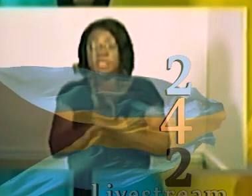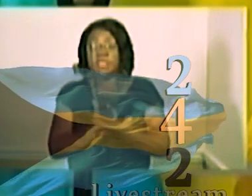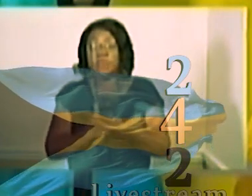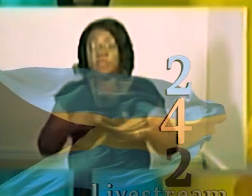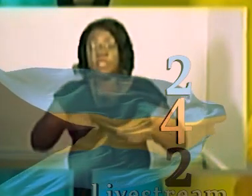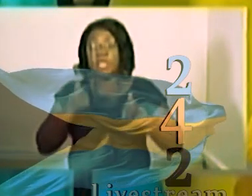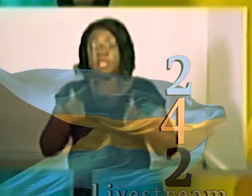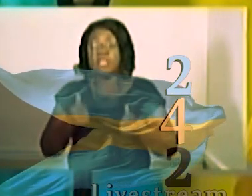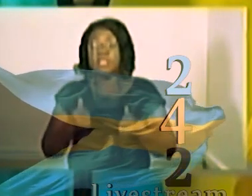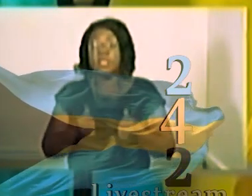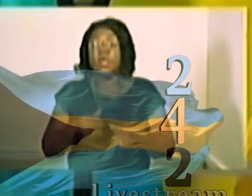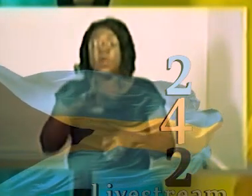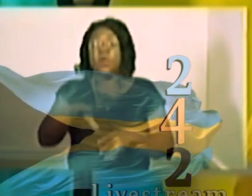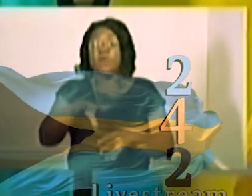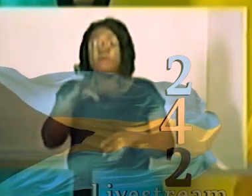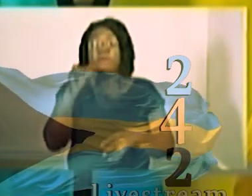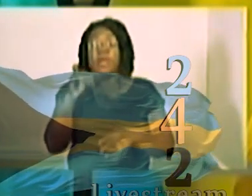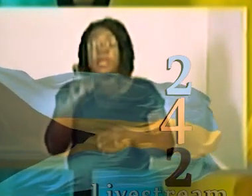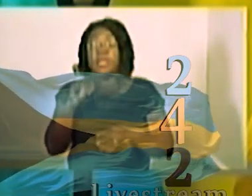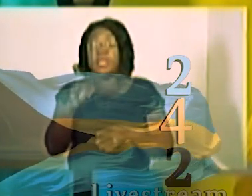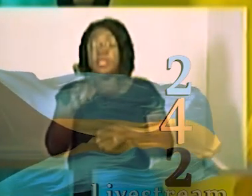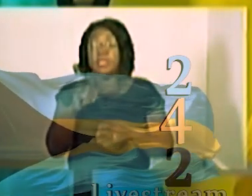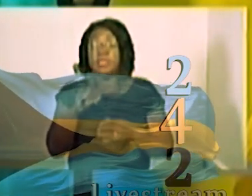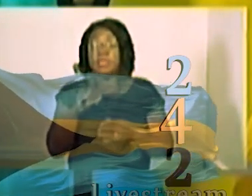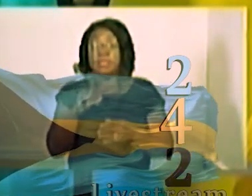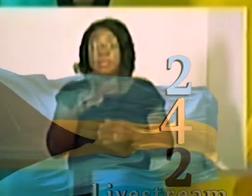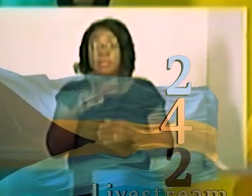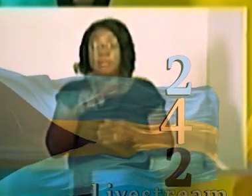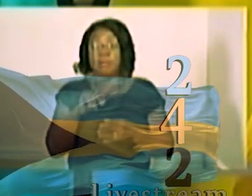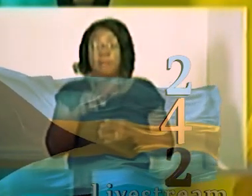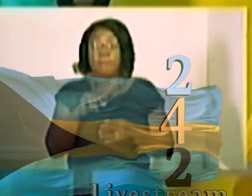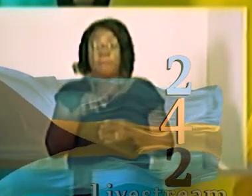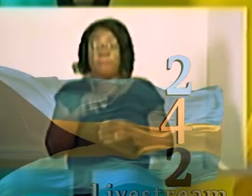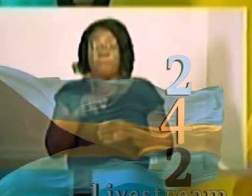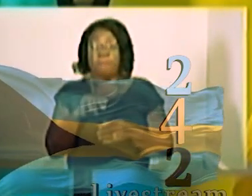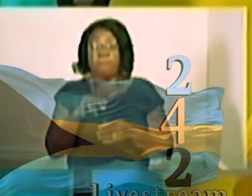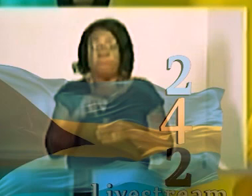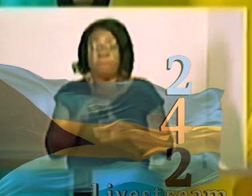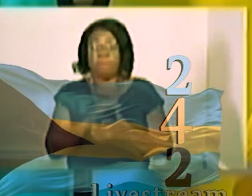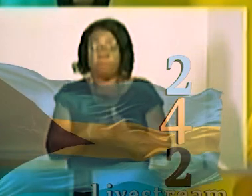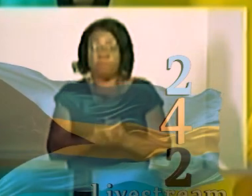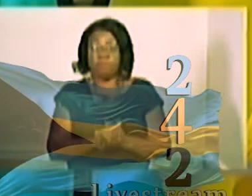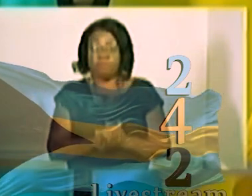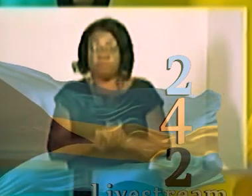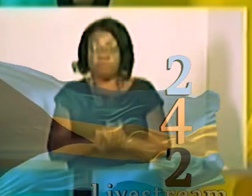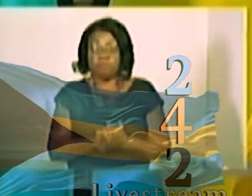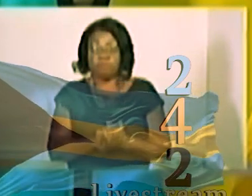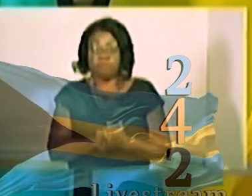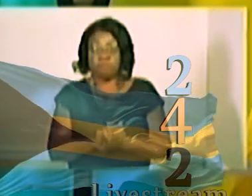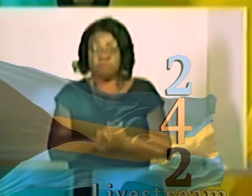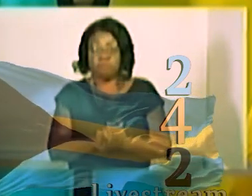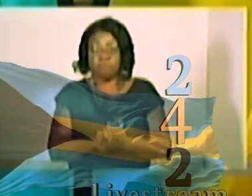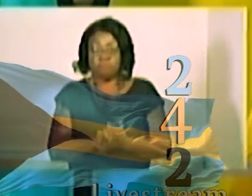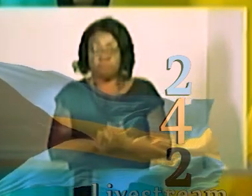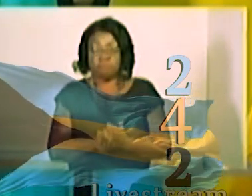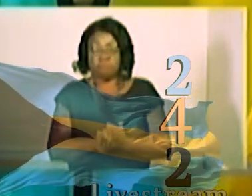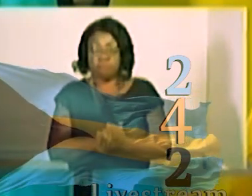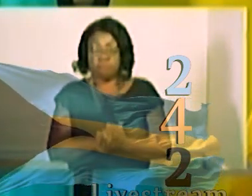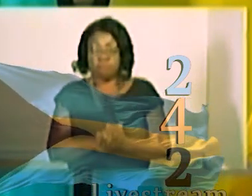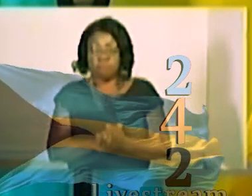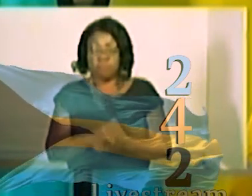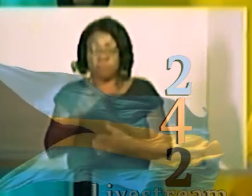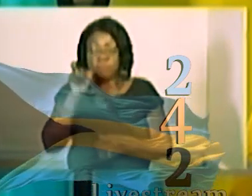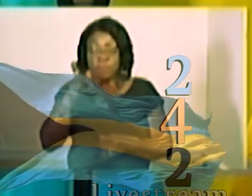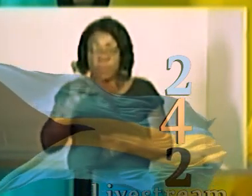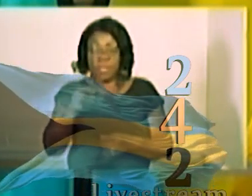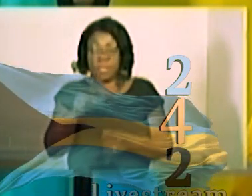with finding isolation tubes in larger sizes. So can you speak to that? Yes,